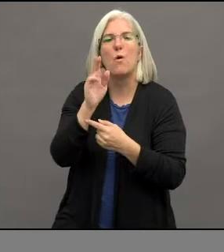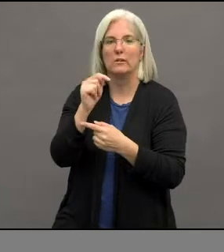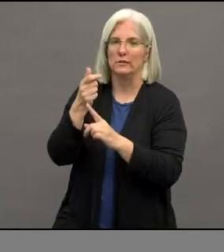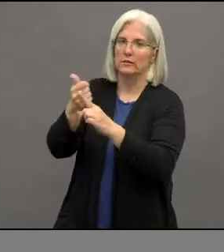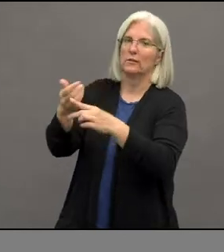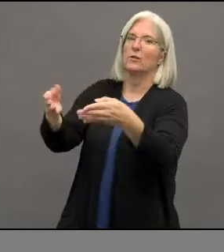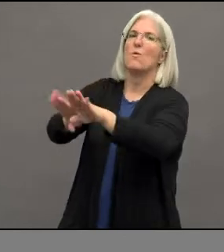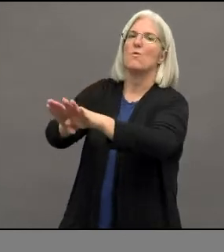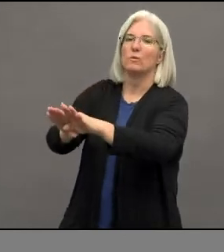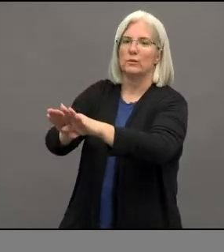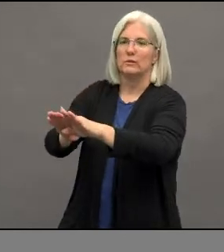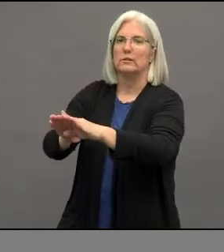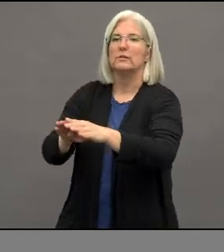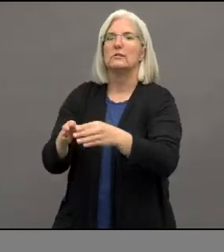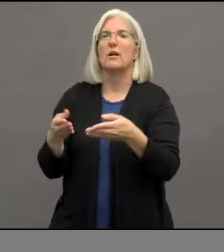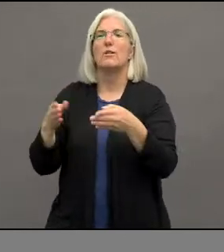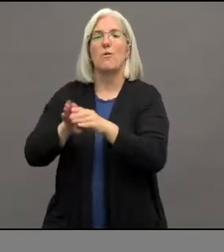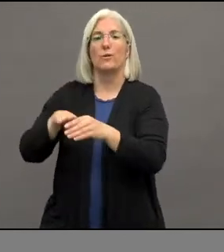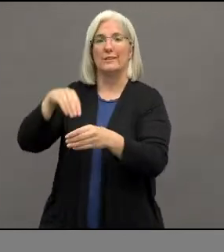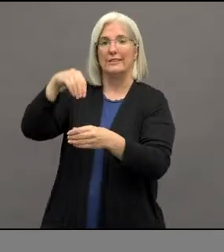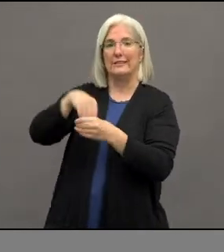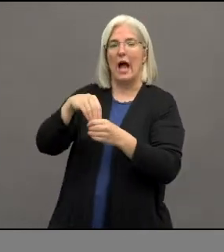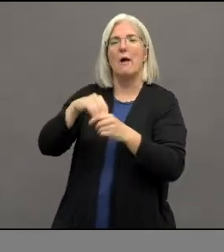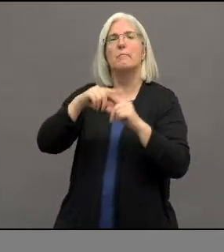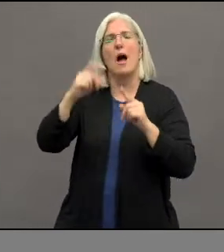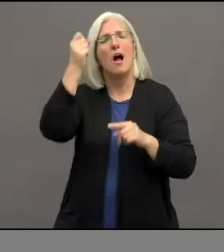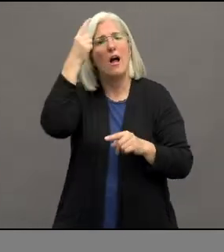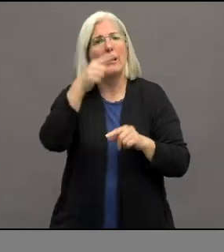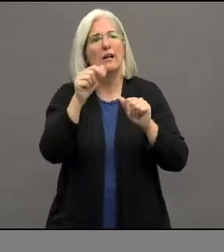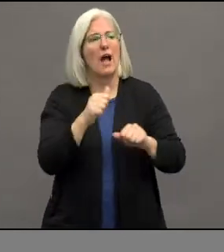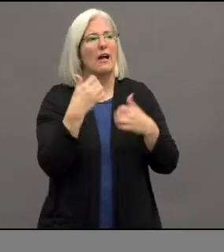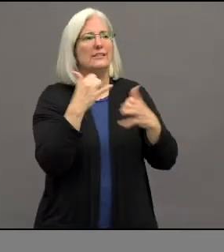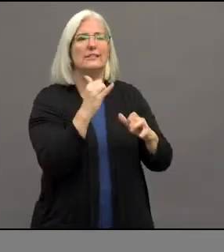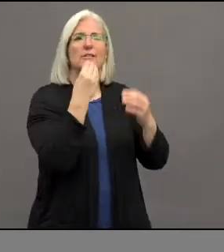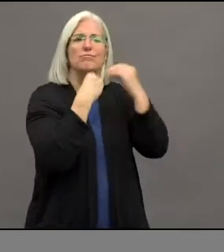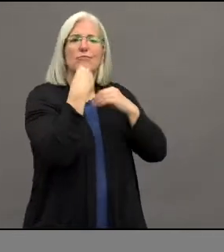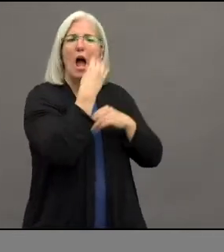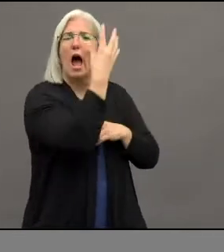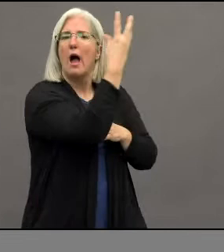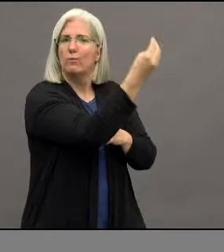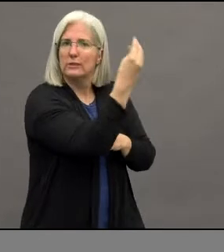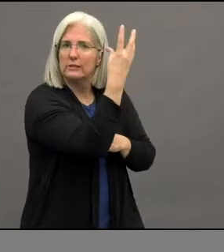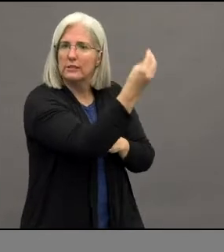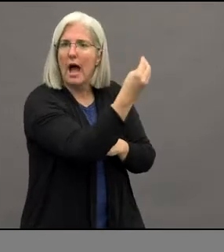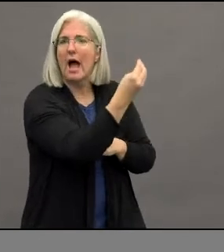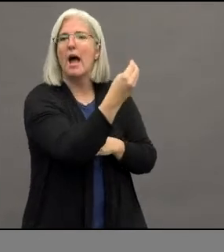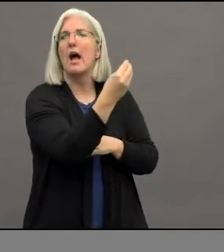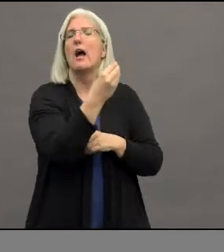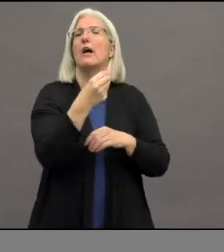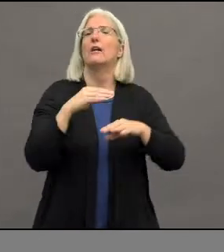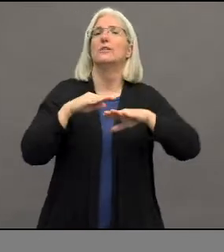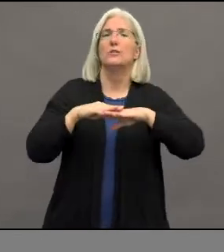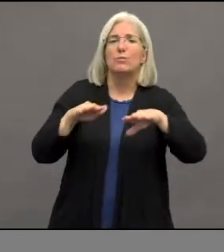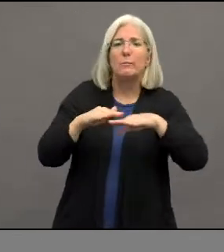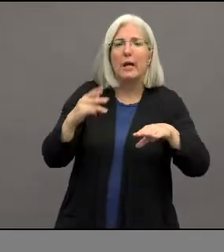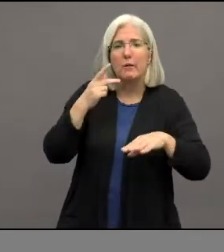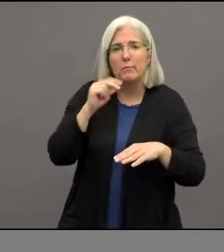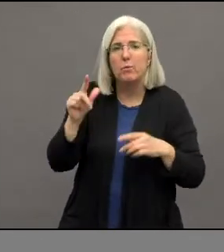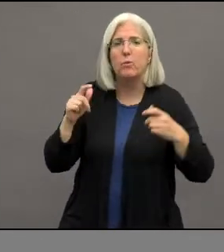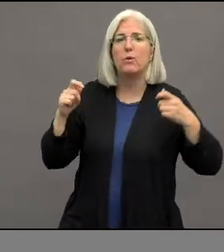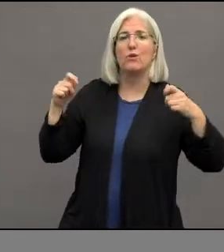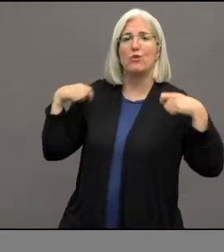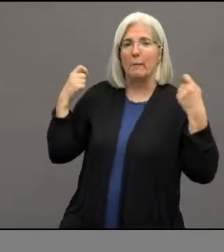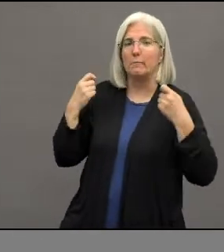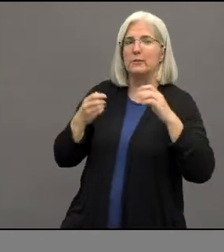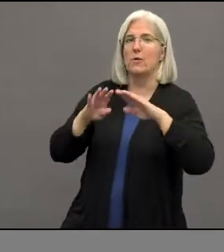can still open outdoors with modifications, are dining, pools, gyms and fitness centers,